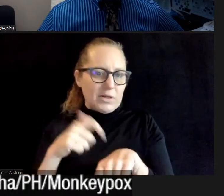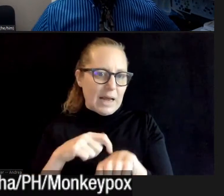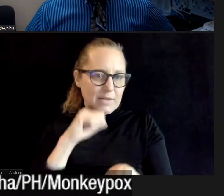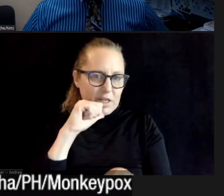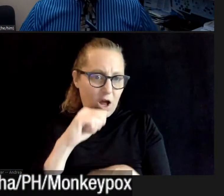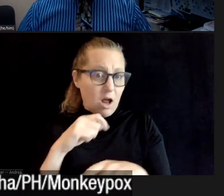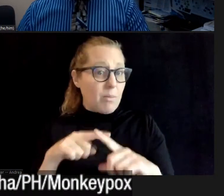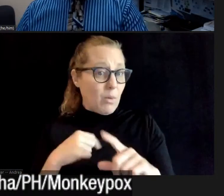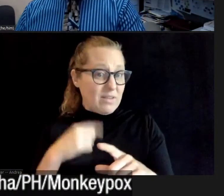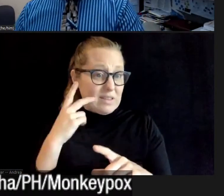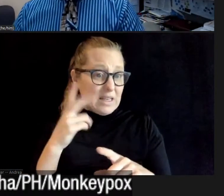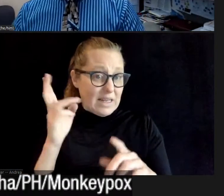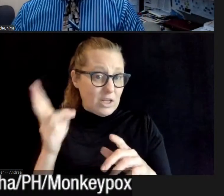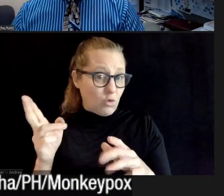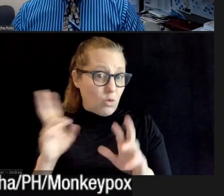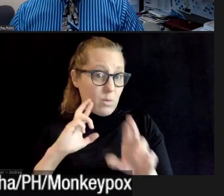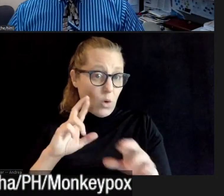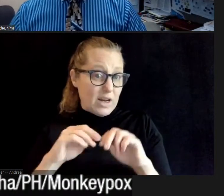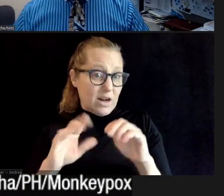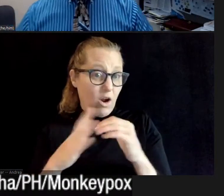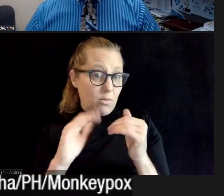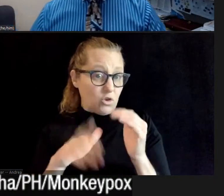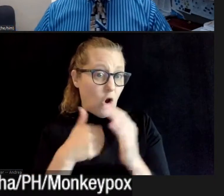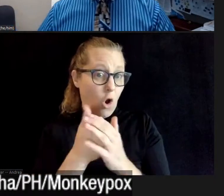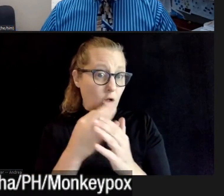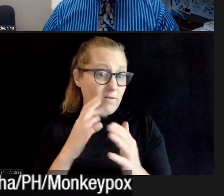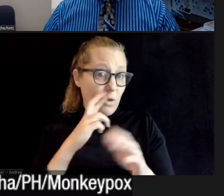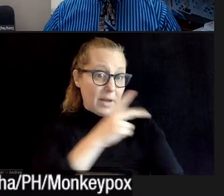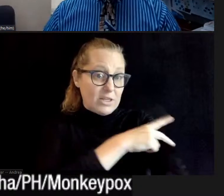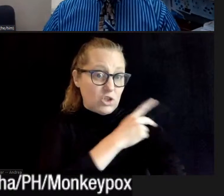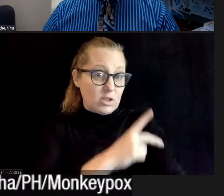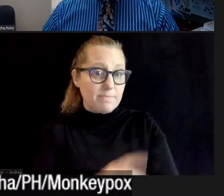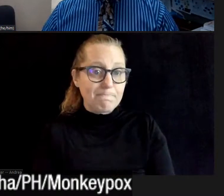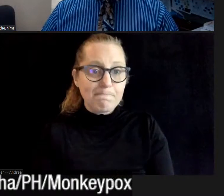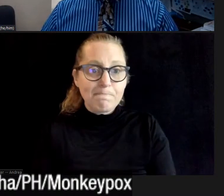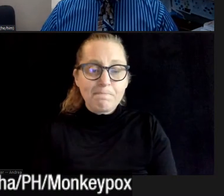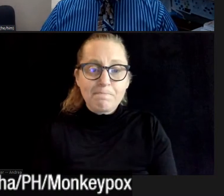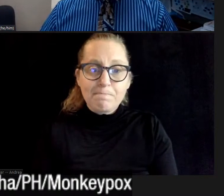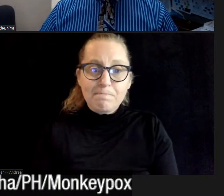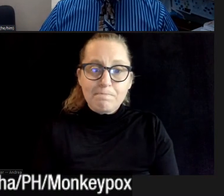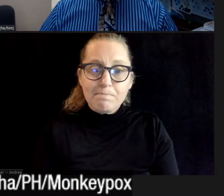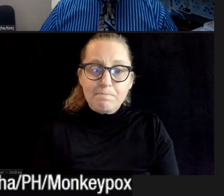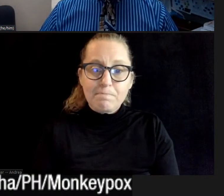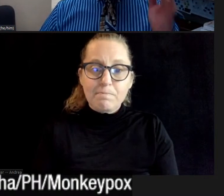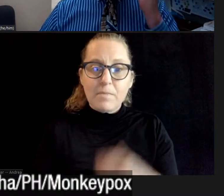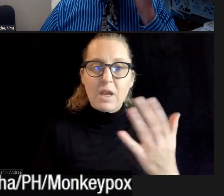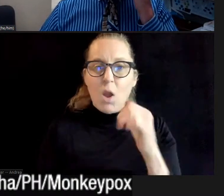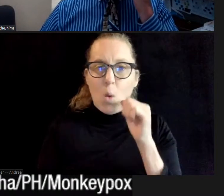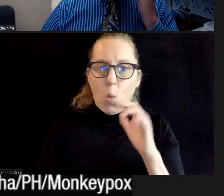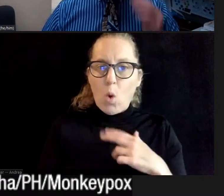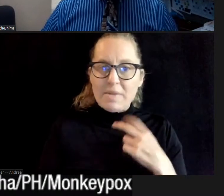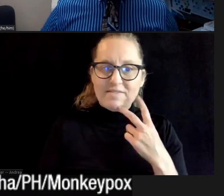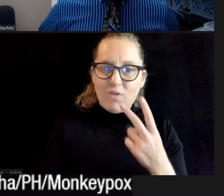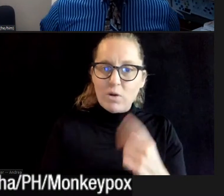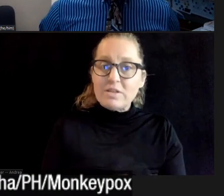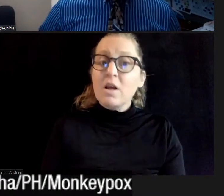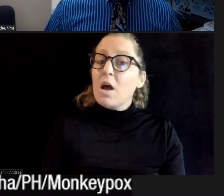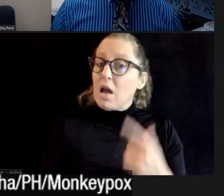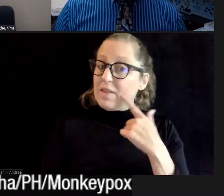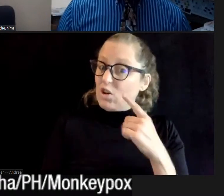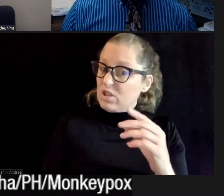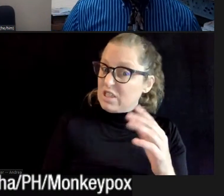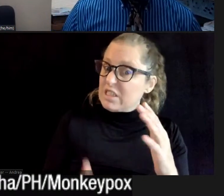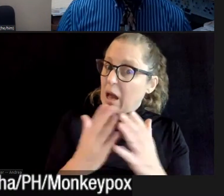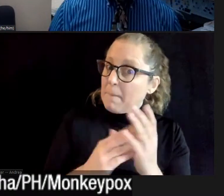seen those histories reported in almost all of our patients. There's emerging and in no way